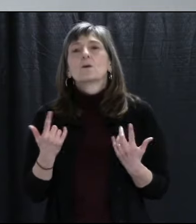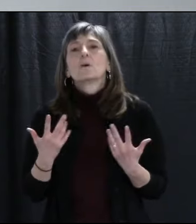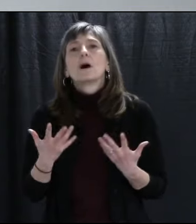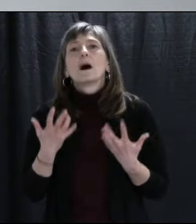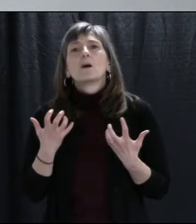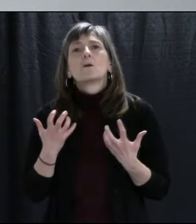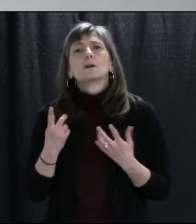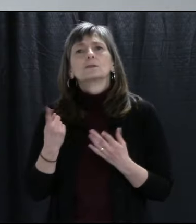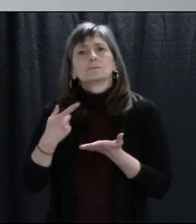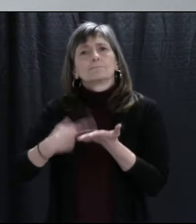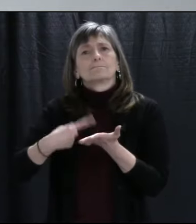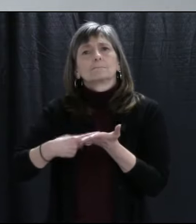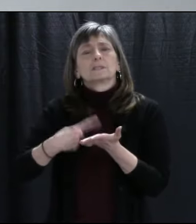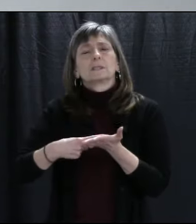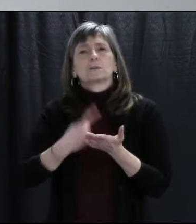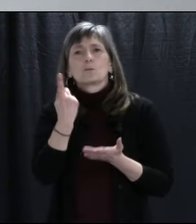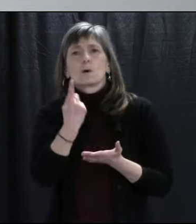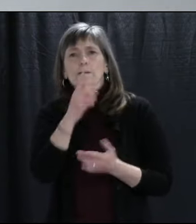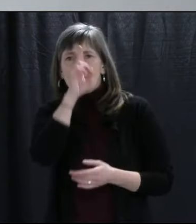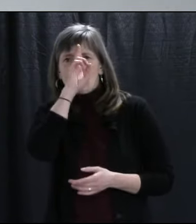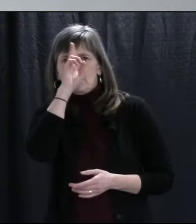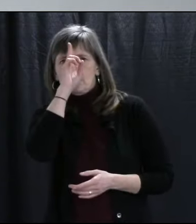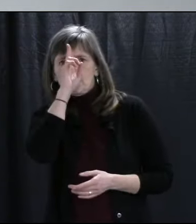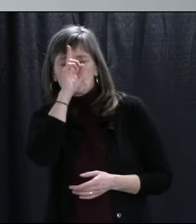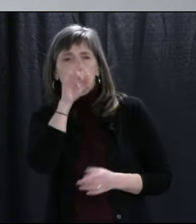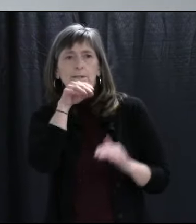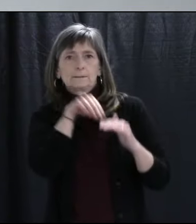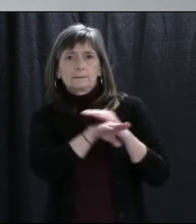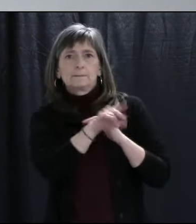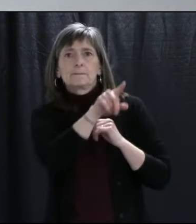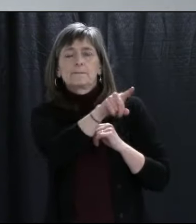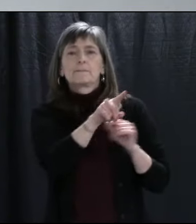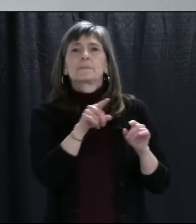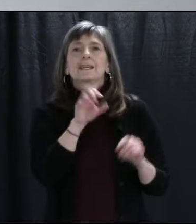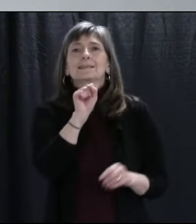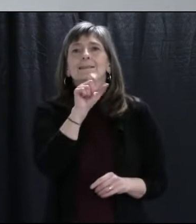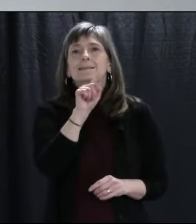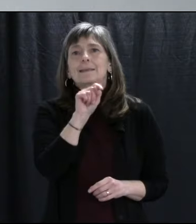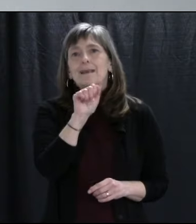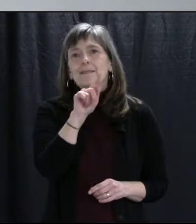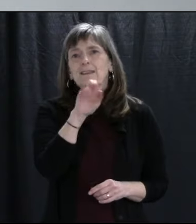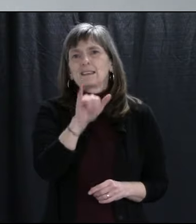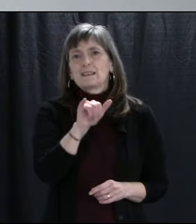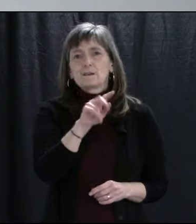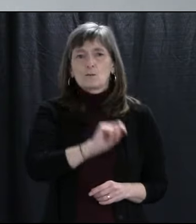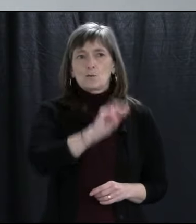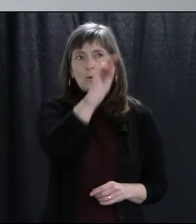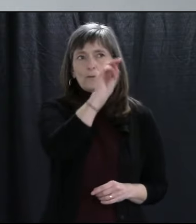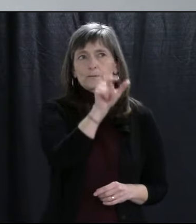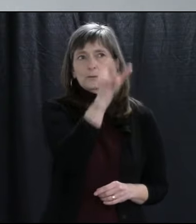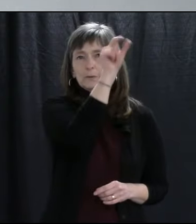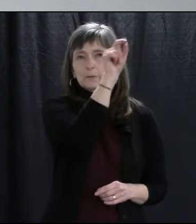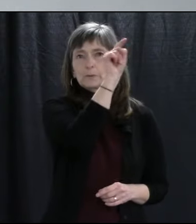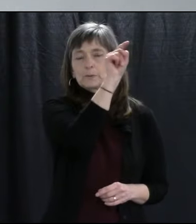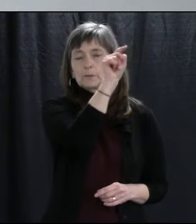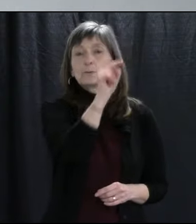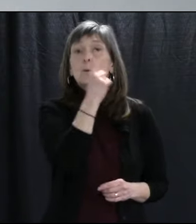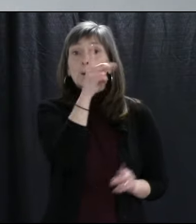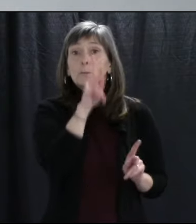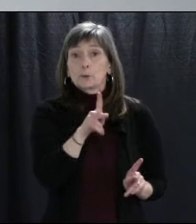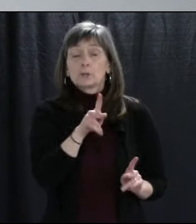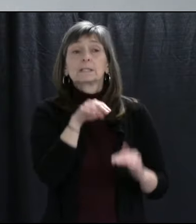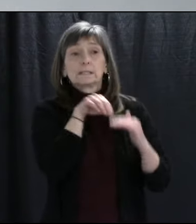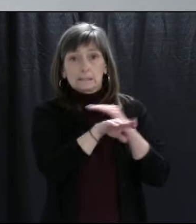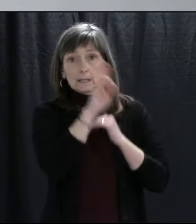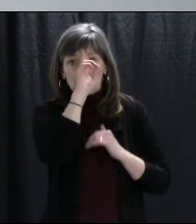health facility in St. Anthony. An individual was admitted to the Charles S. Curtis Memorial Hospital. The patient had tested positive